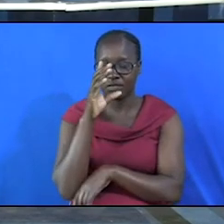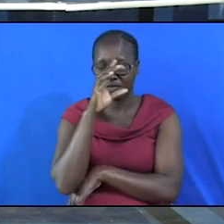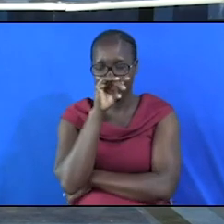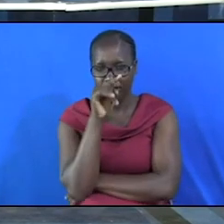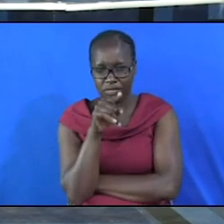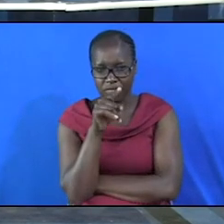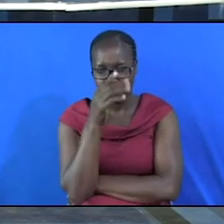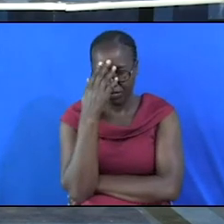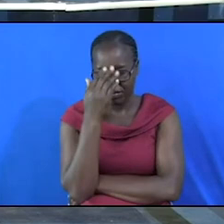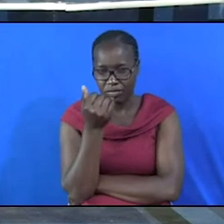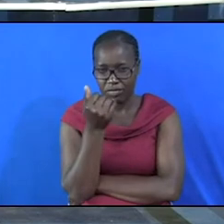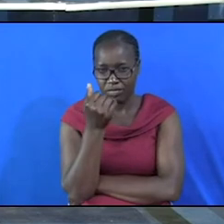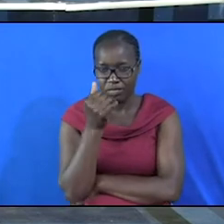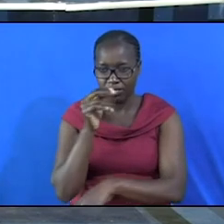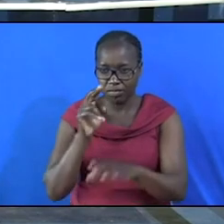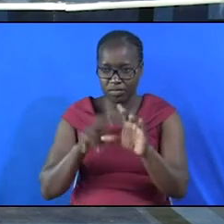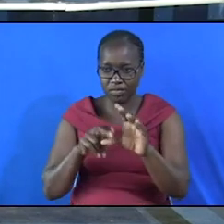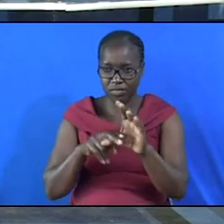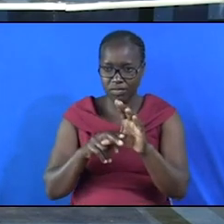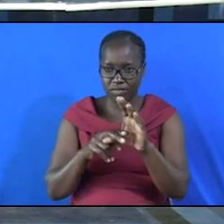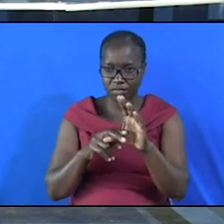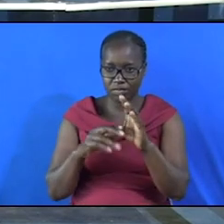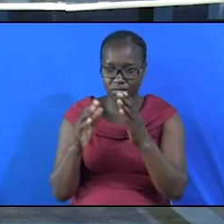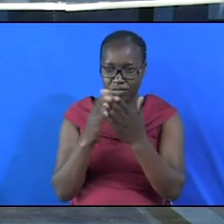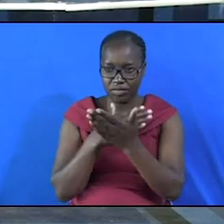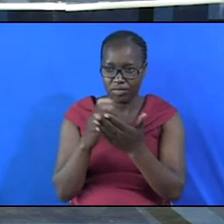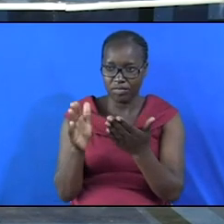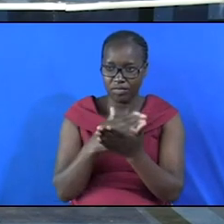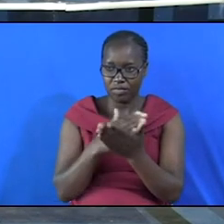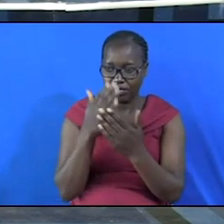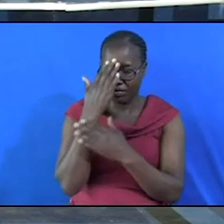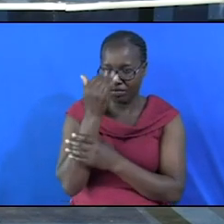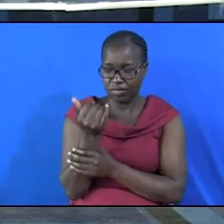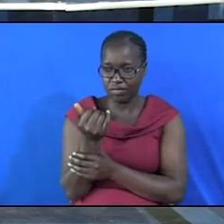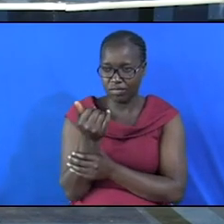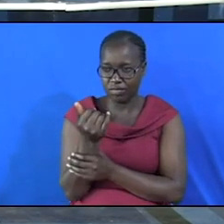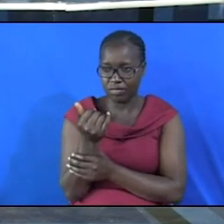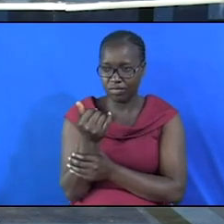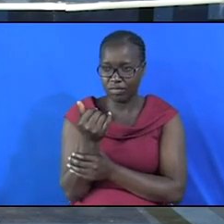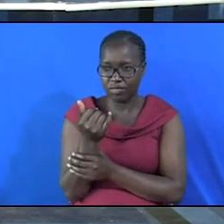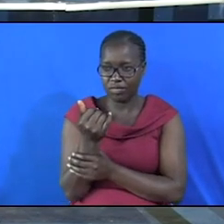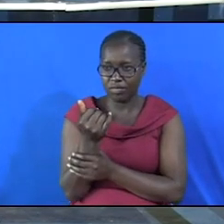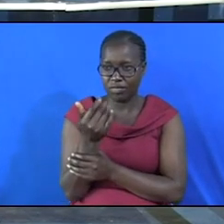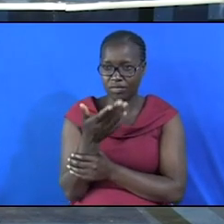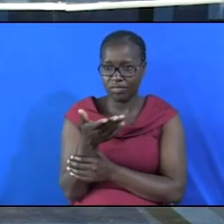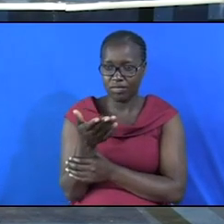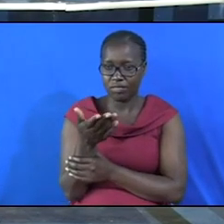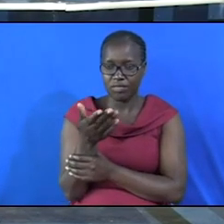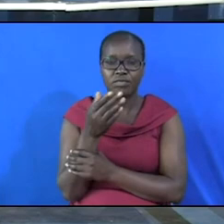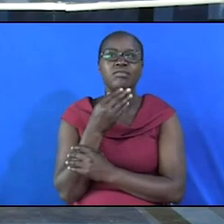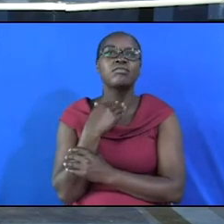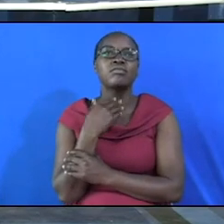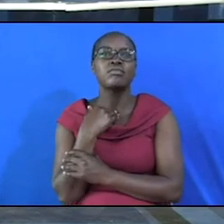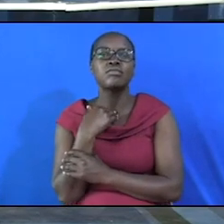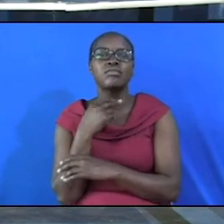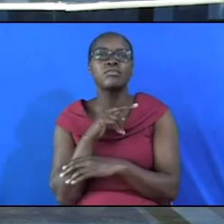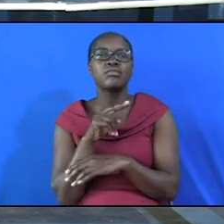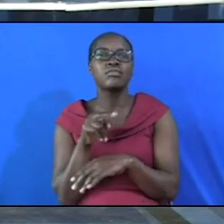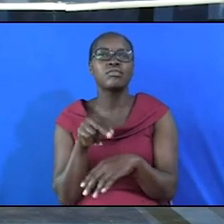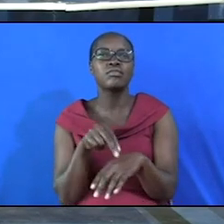missed, for your seat will be empty. Why? Because it's echoing the desire of a